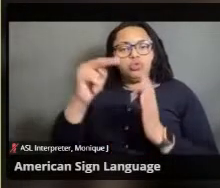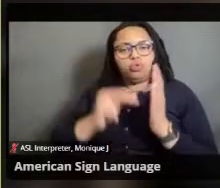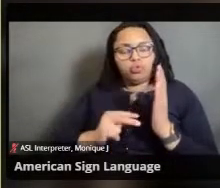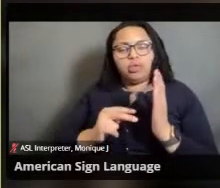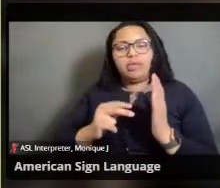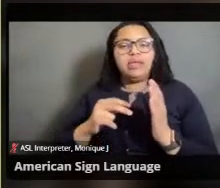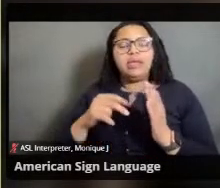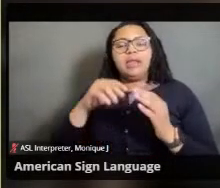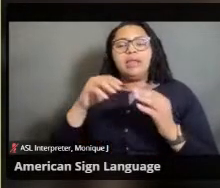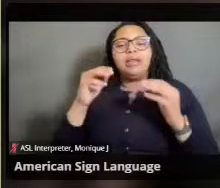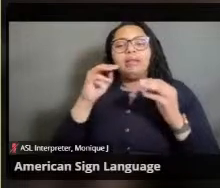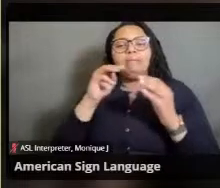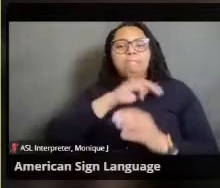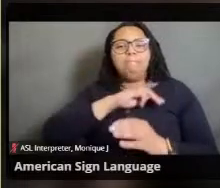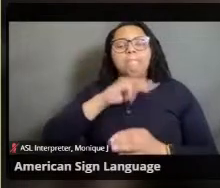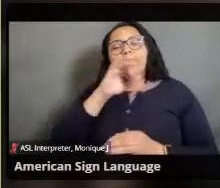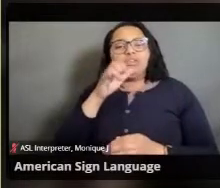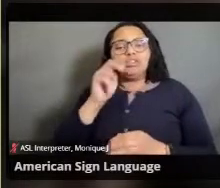Church of the Poor.